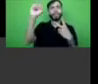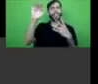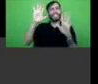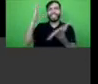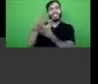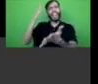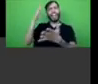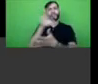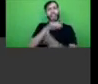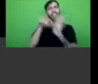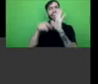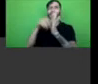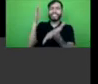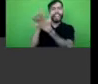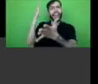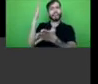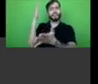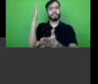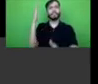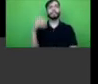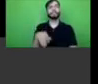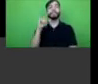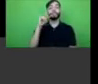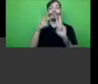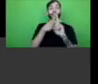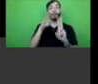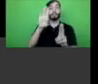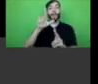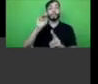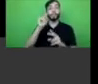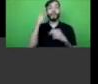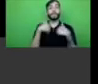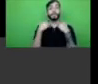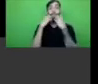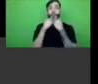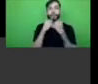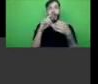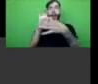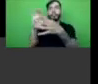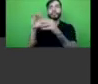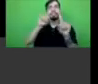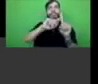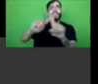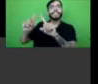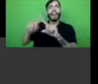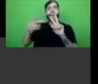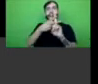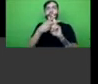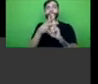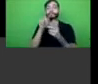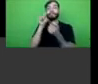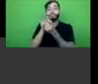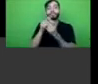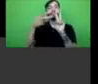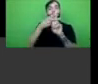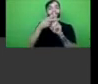Black Lives Matter links other hashtags, particularly hashtags of the names of the people killed by